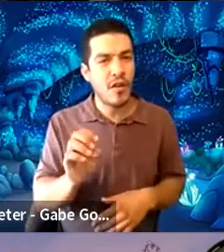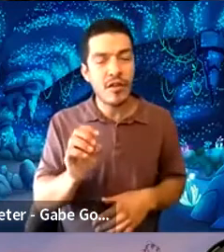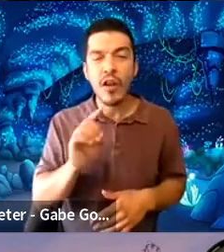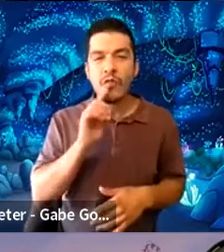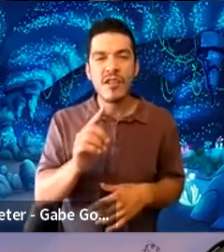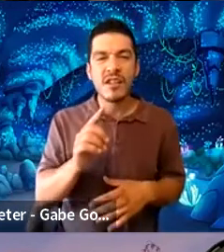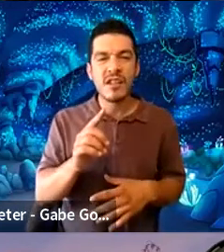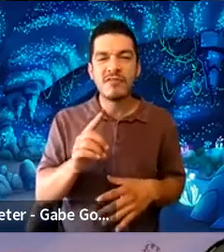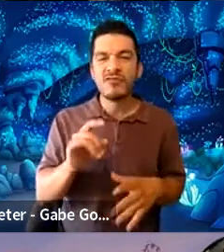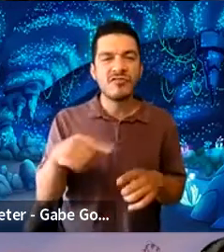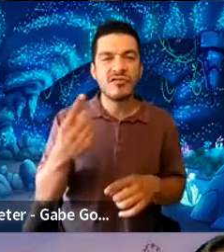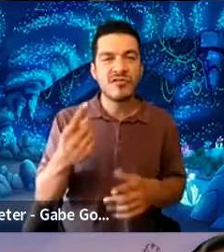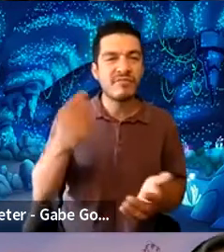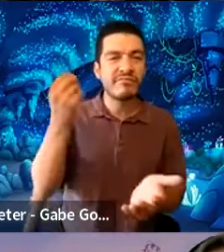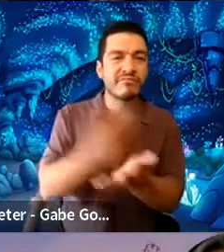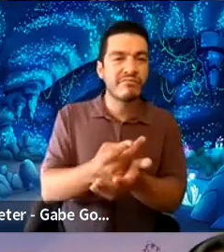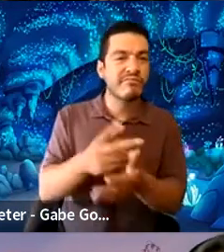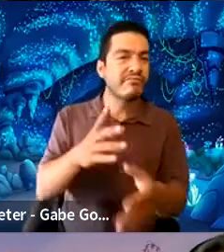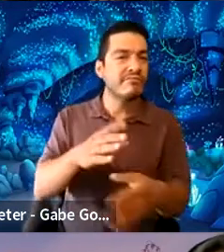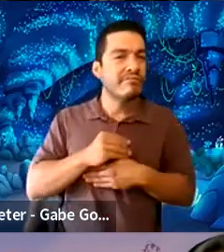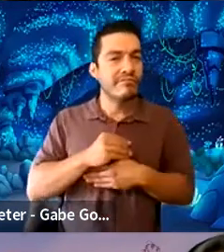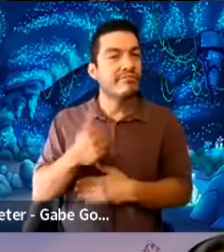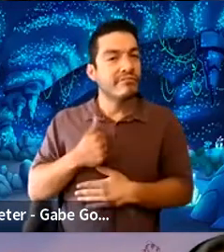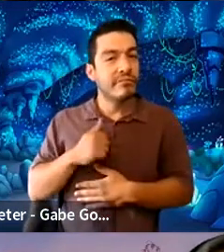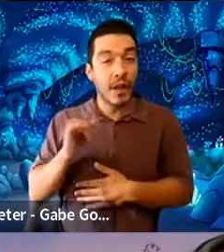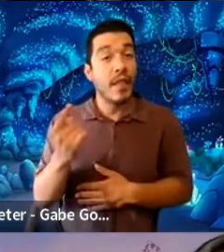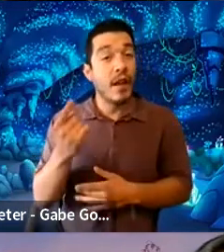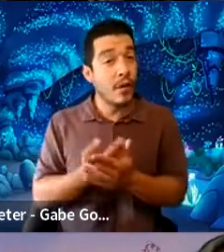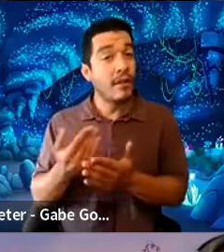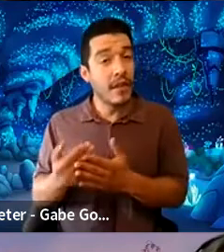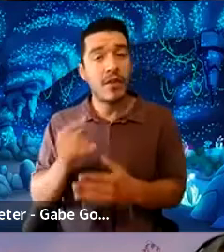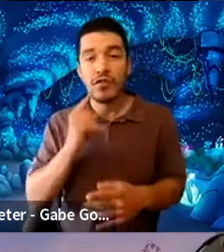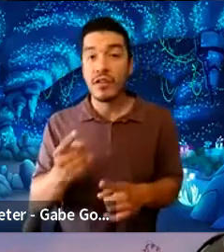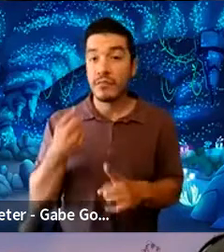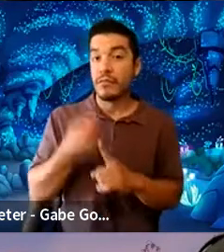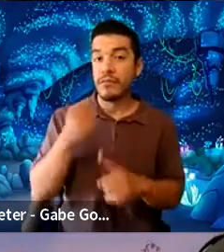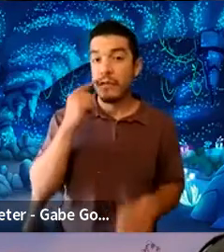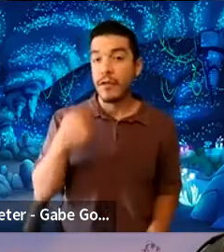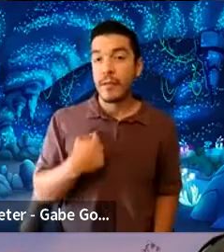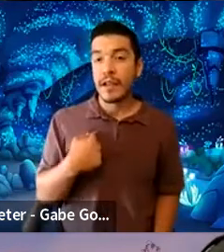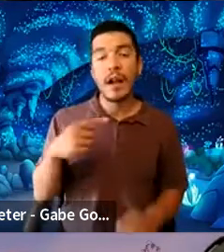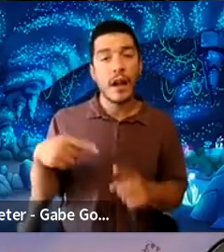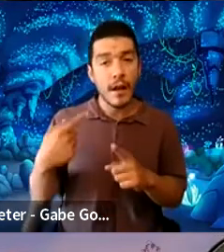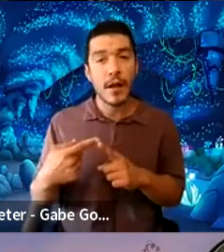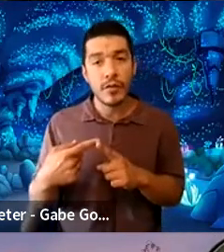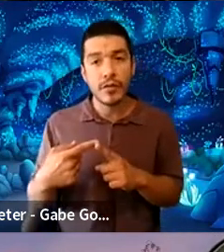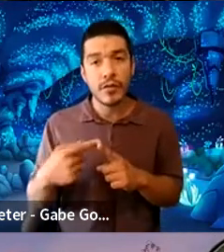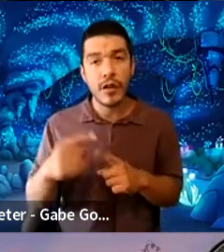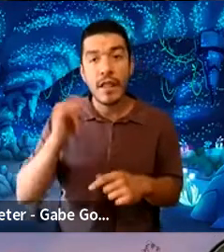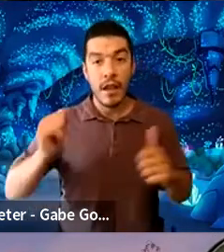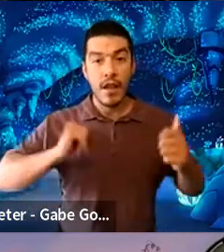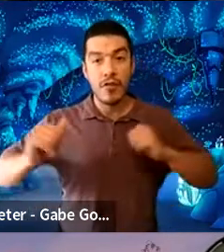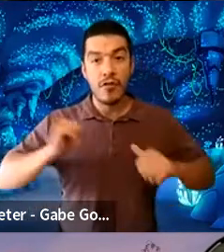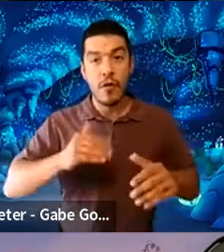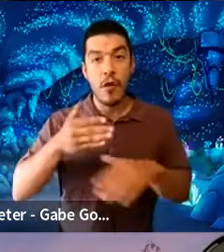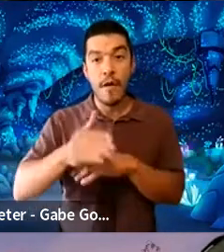of accepting. And that's one of the things that's really, really striking to me about the show